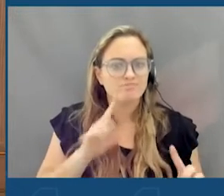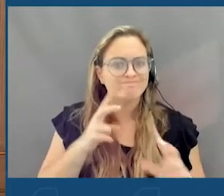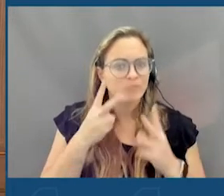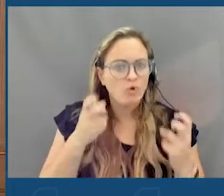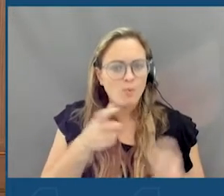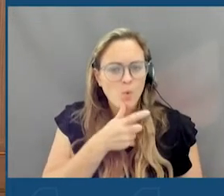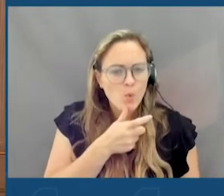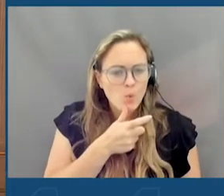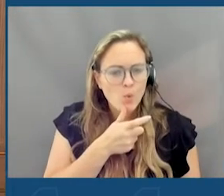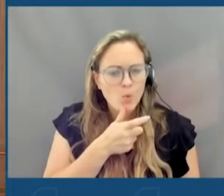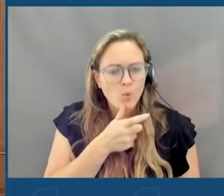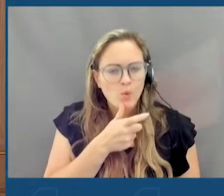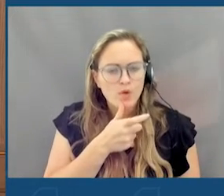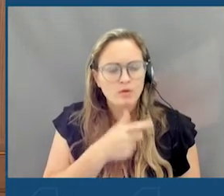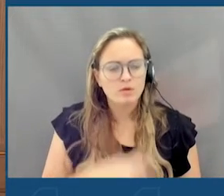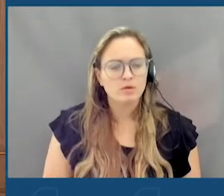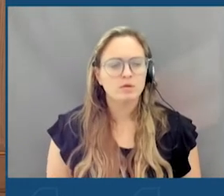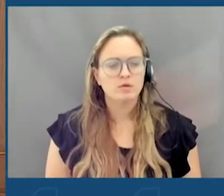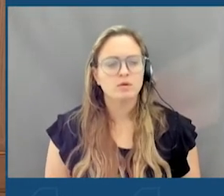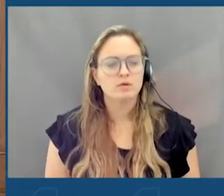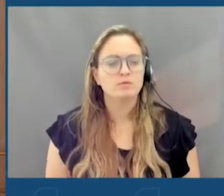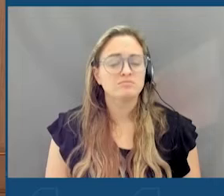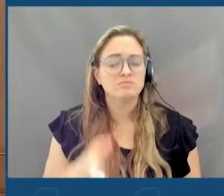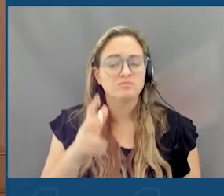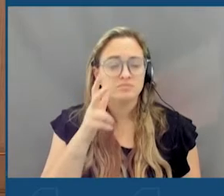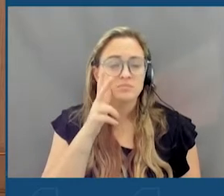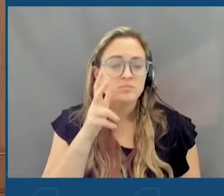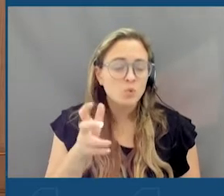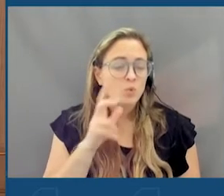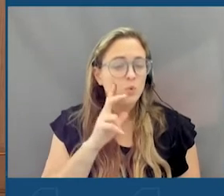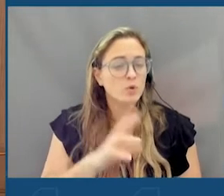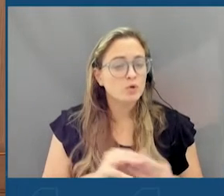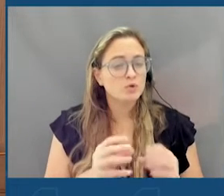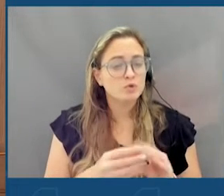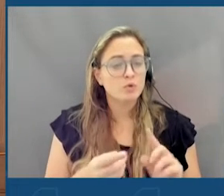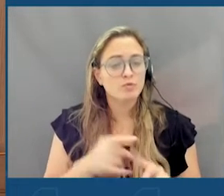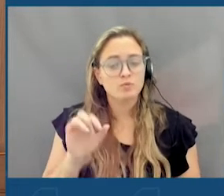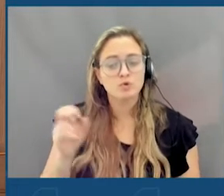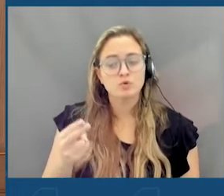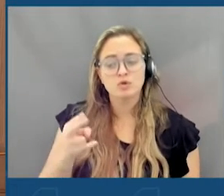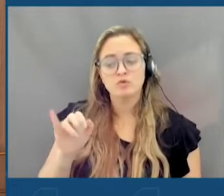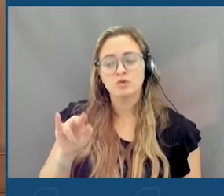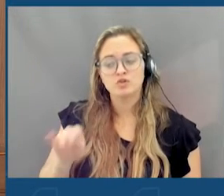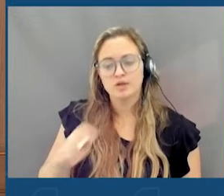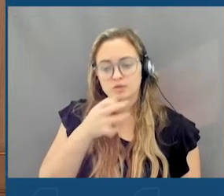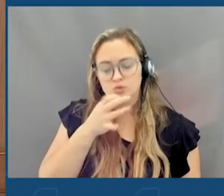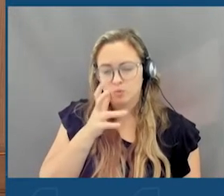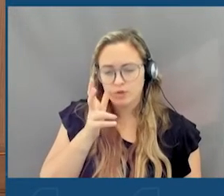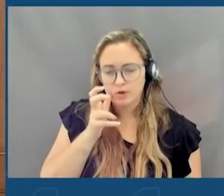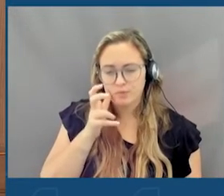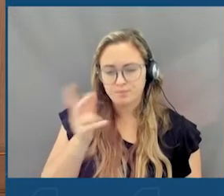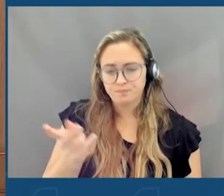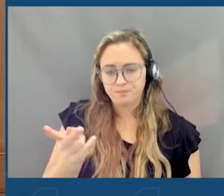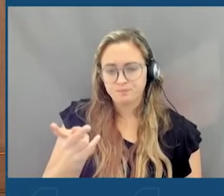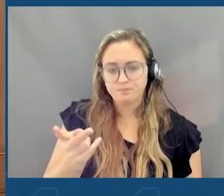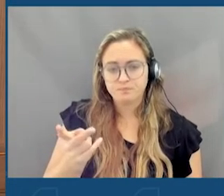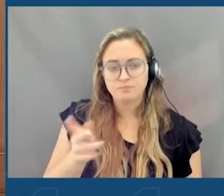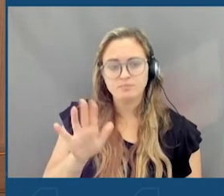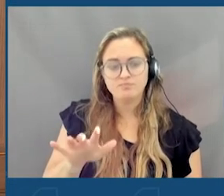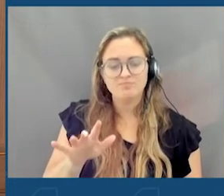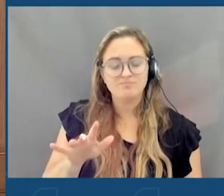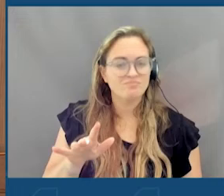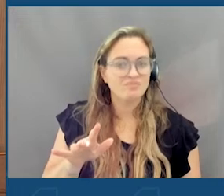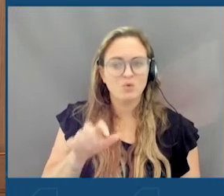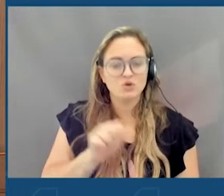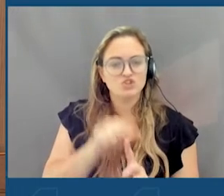And you're going to hear a powerful story from Joseph and Jackie very soon. They were tricked into deeding their